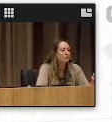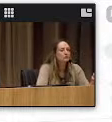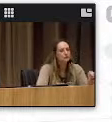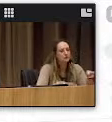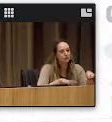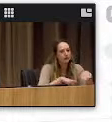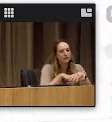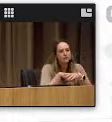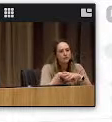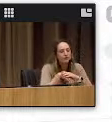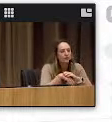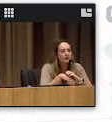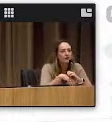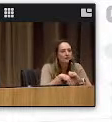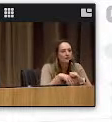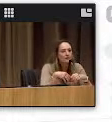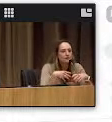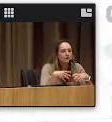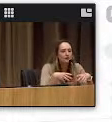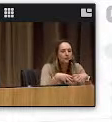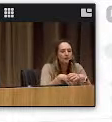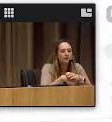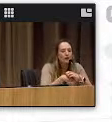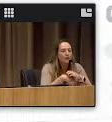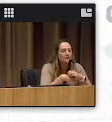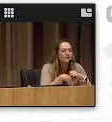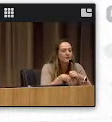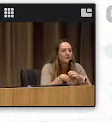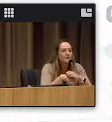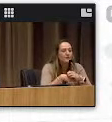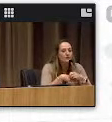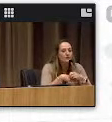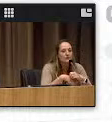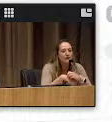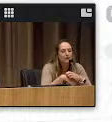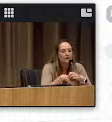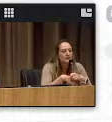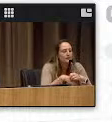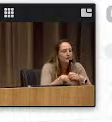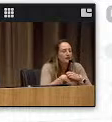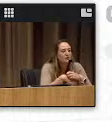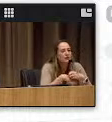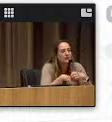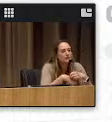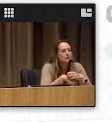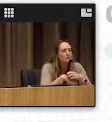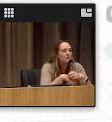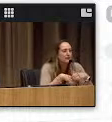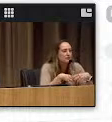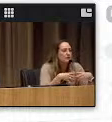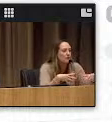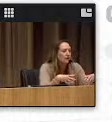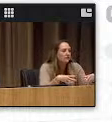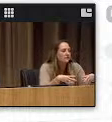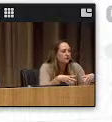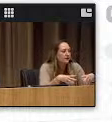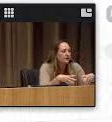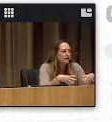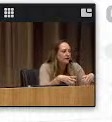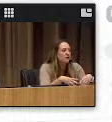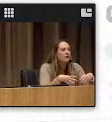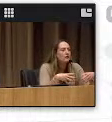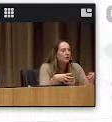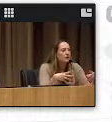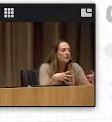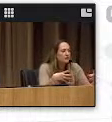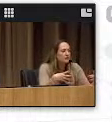And something that helped us and difficult to the strategy It was the rehabilitation because